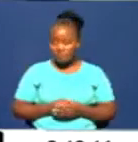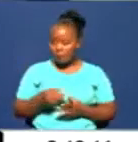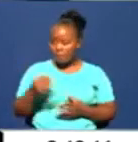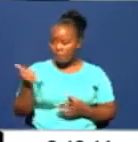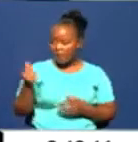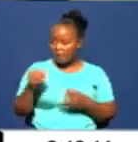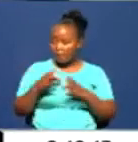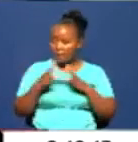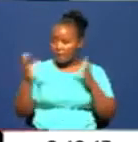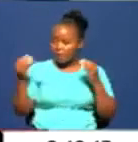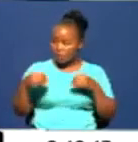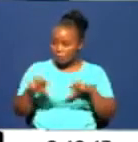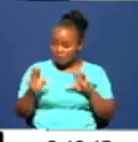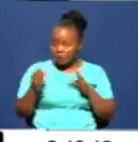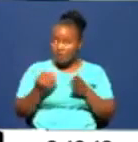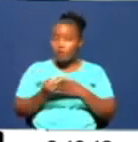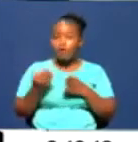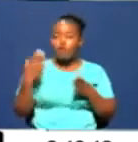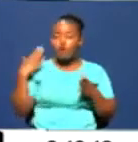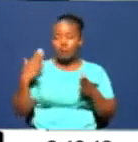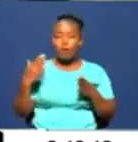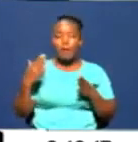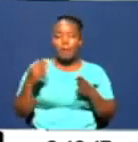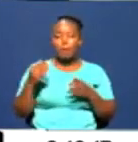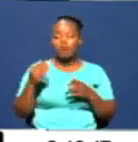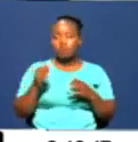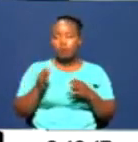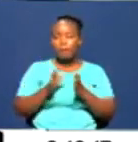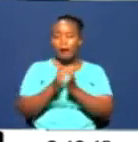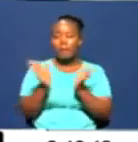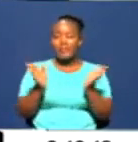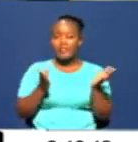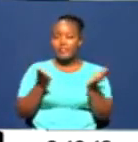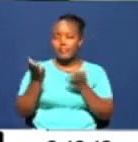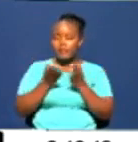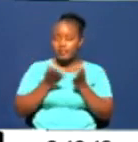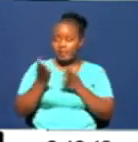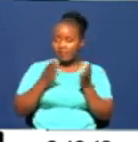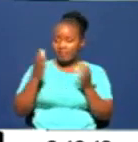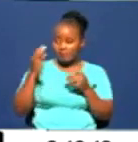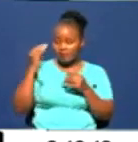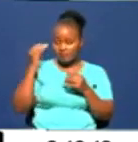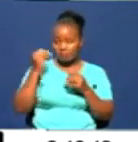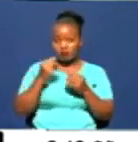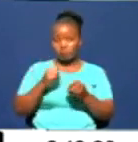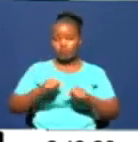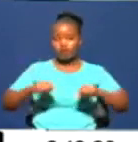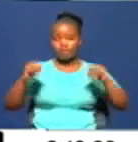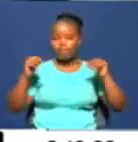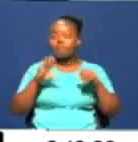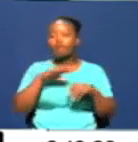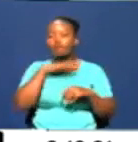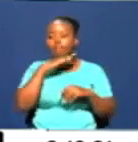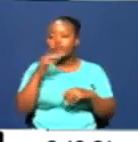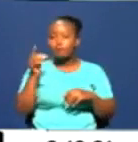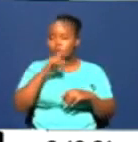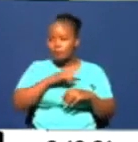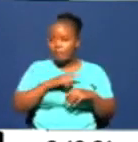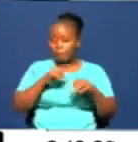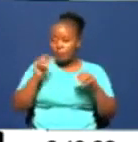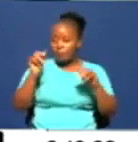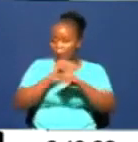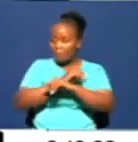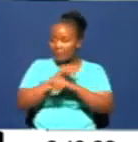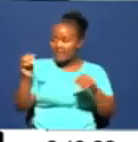former head of public service, Richard Leakey, is dead. While announcing his demise, President Uhuru Kenyatta extolled Leakey